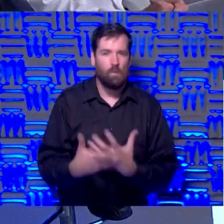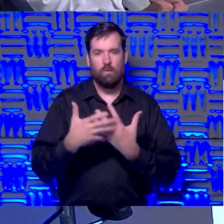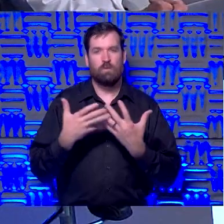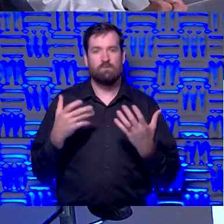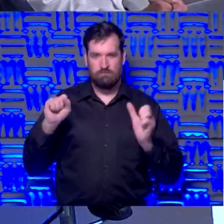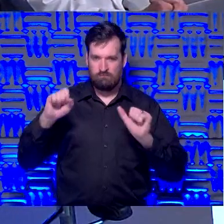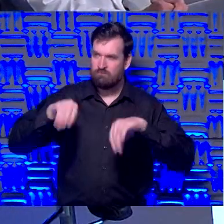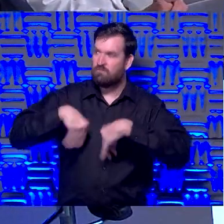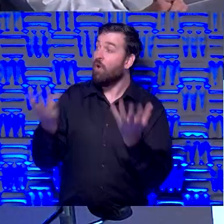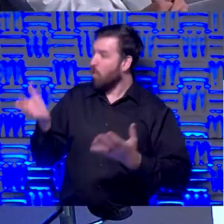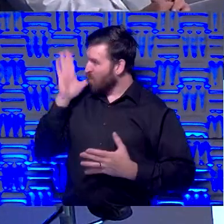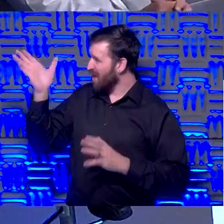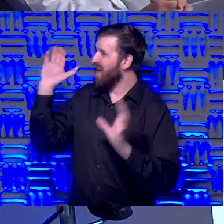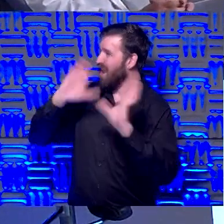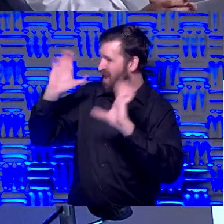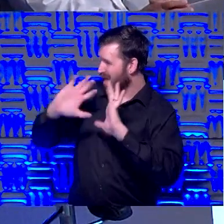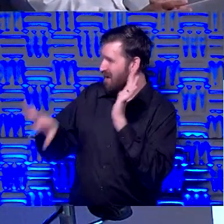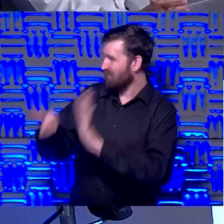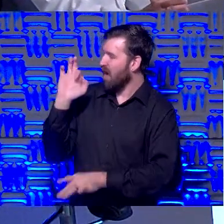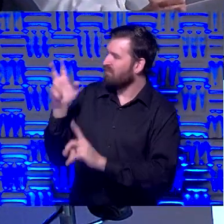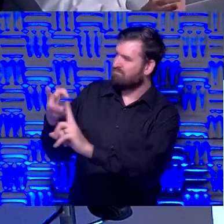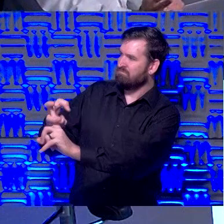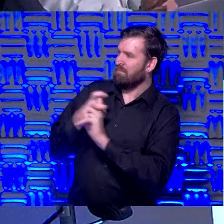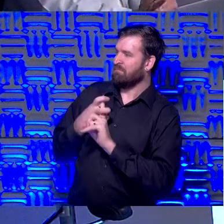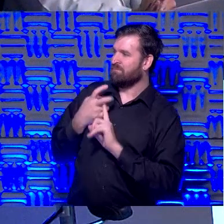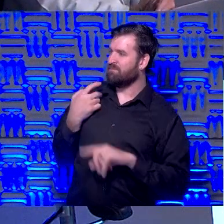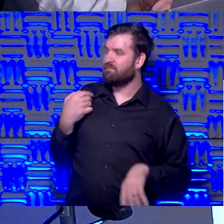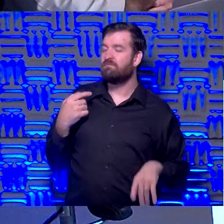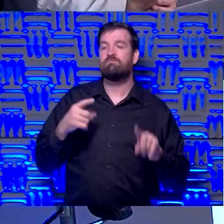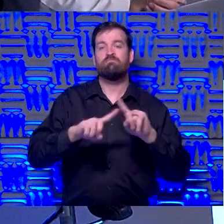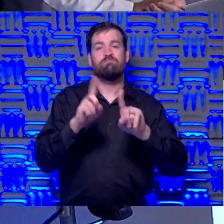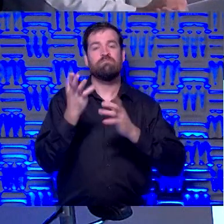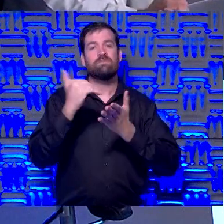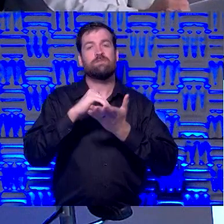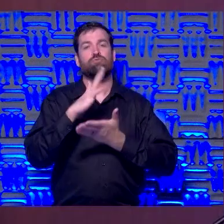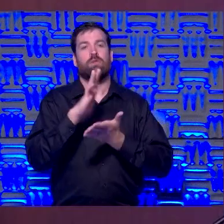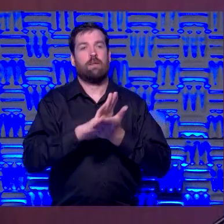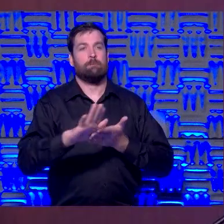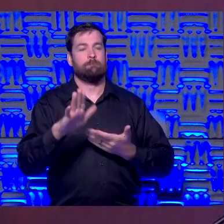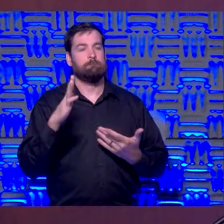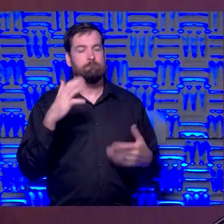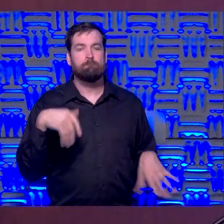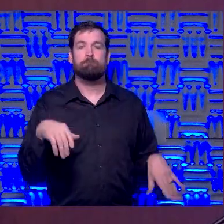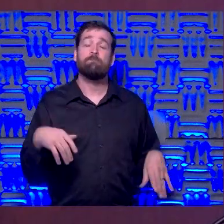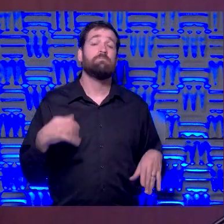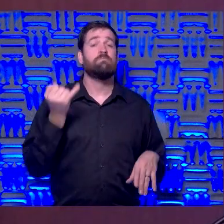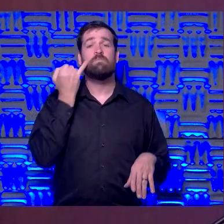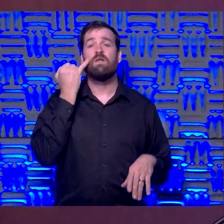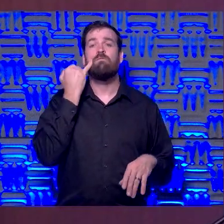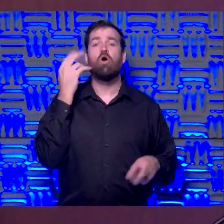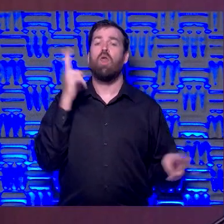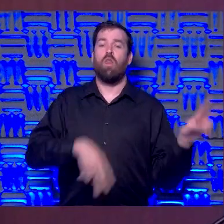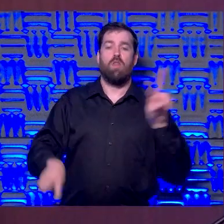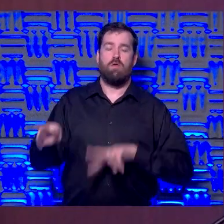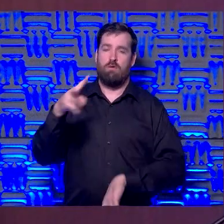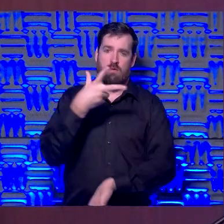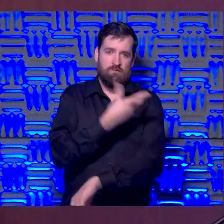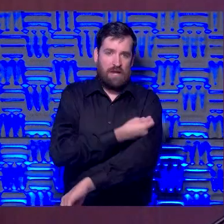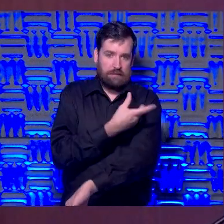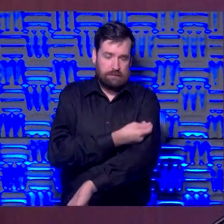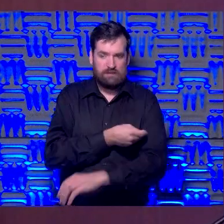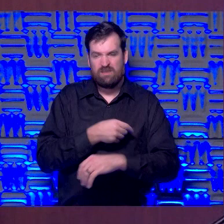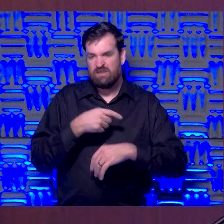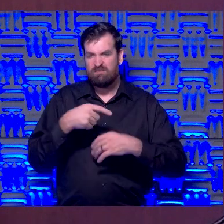here. We're going to go find him and see if he'll be on. Various different researchers on campus. So really, if we're looking at a vaccine in